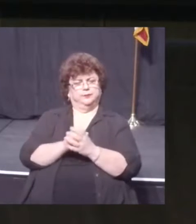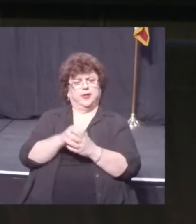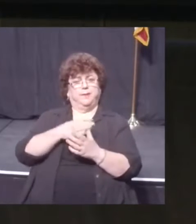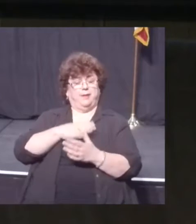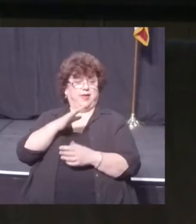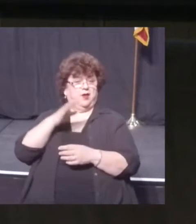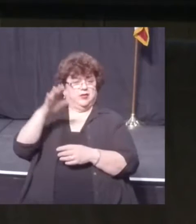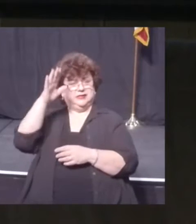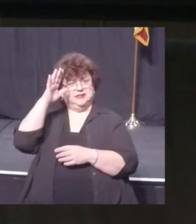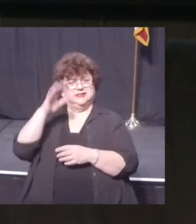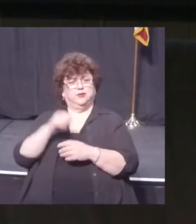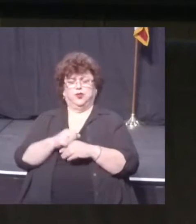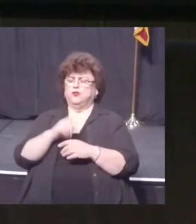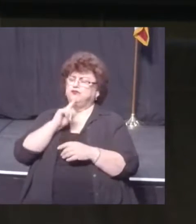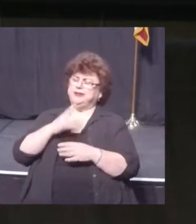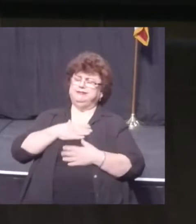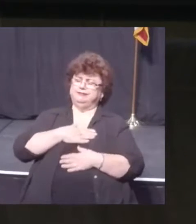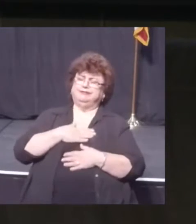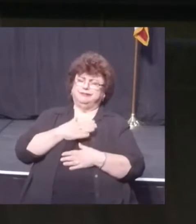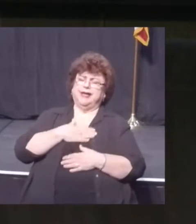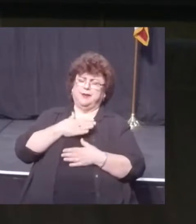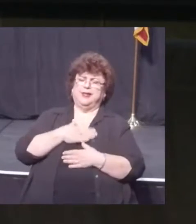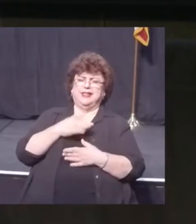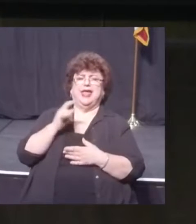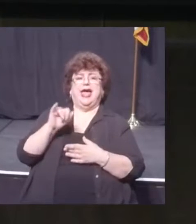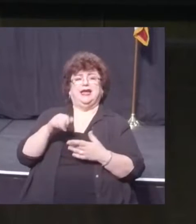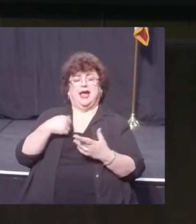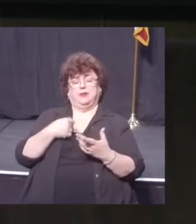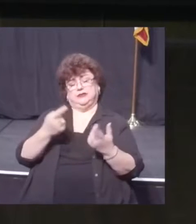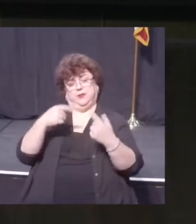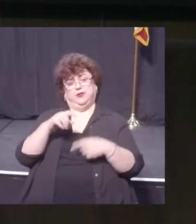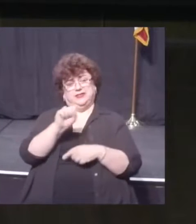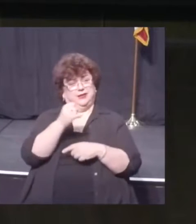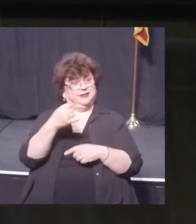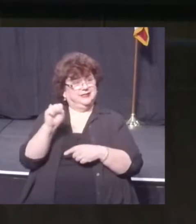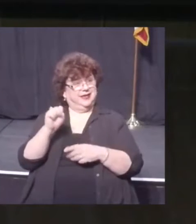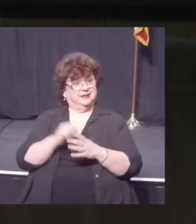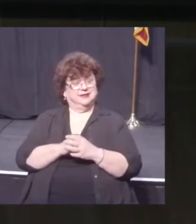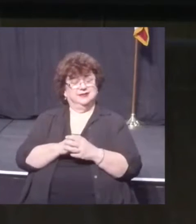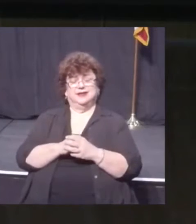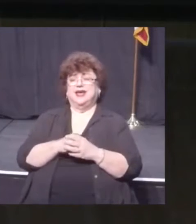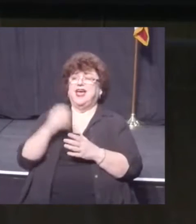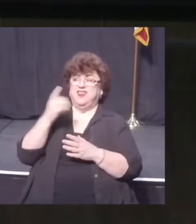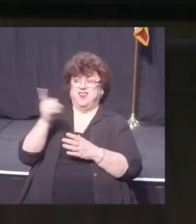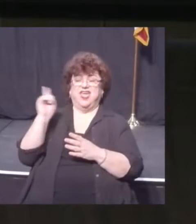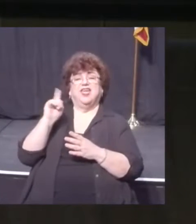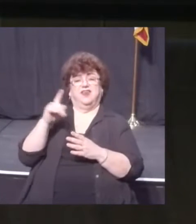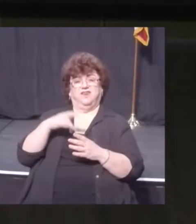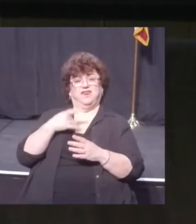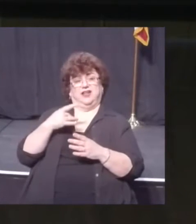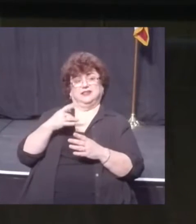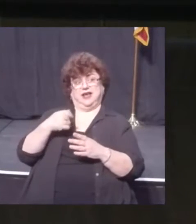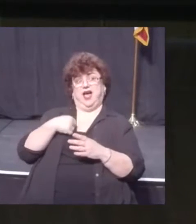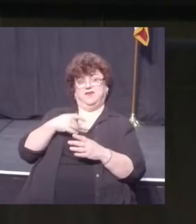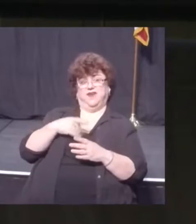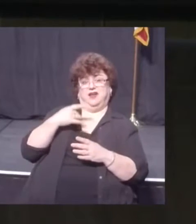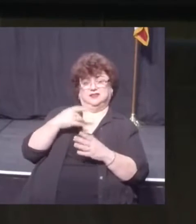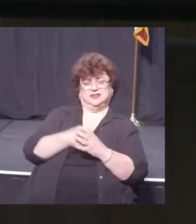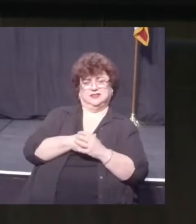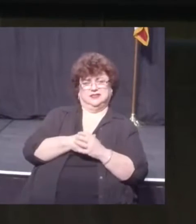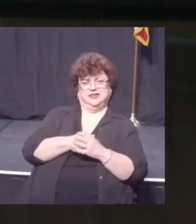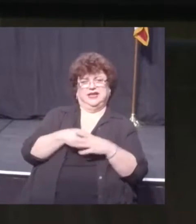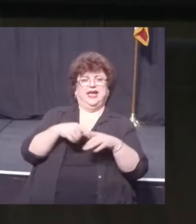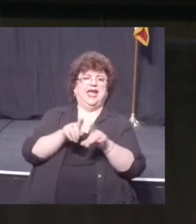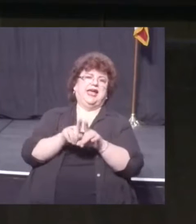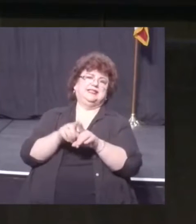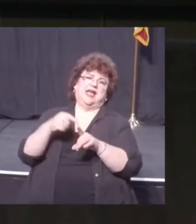My parents were overjoyed to learn that I was coming to San Jose State. They felt, and I felt, as